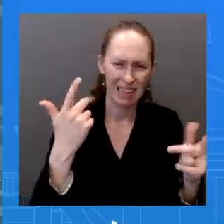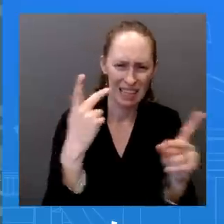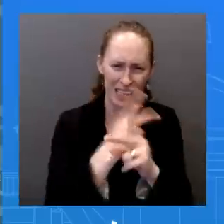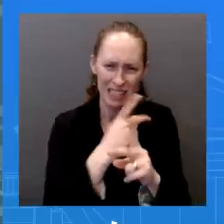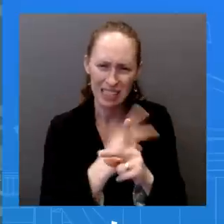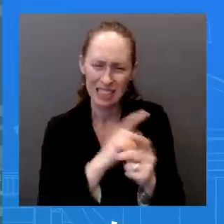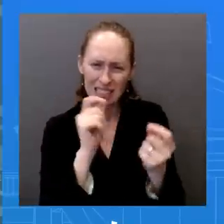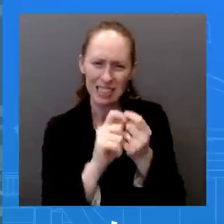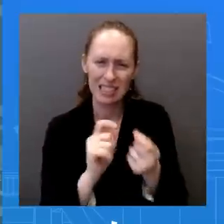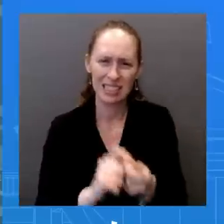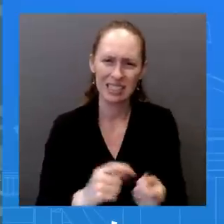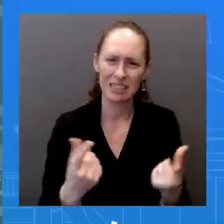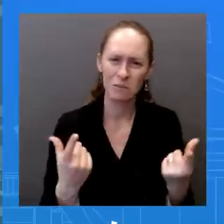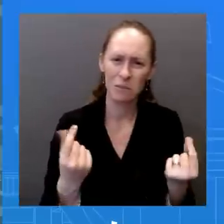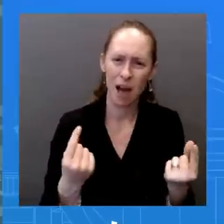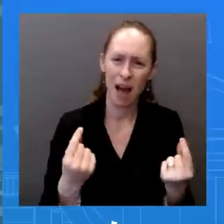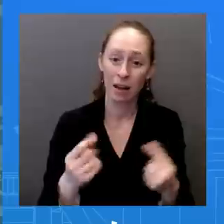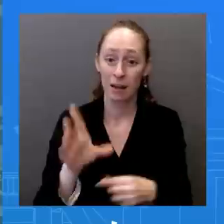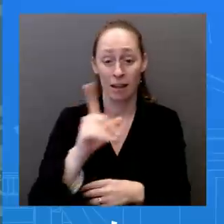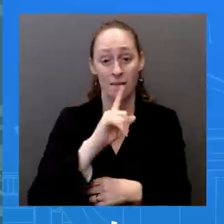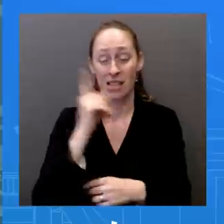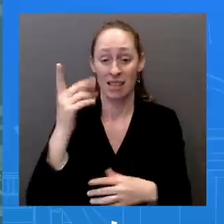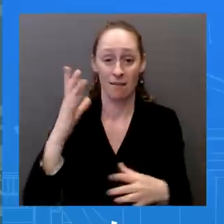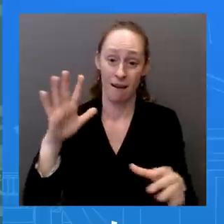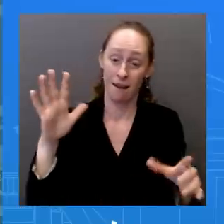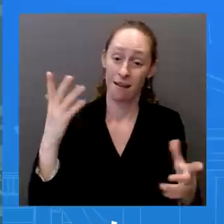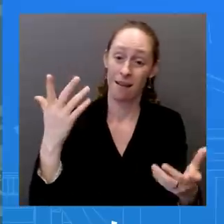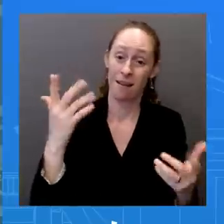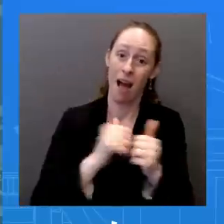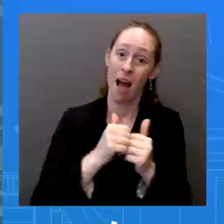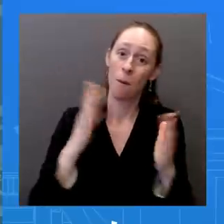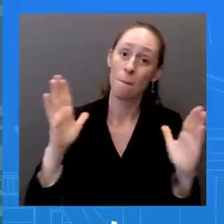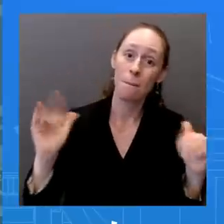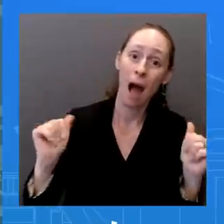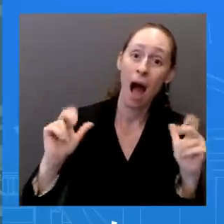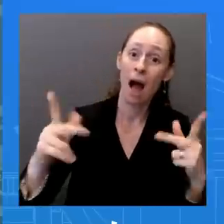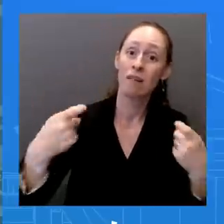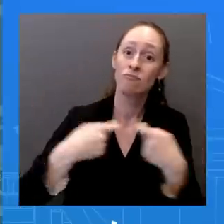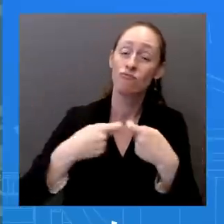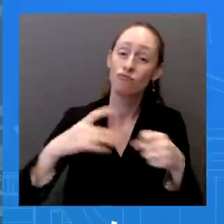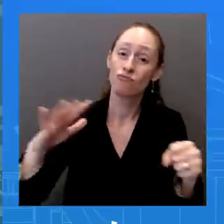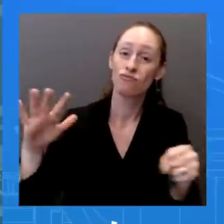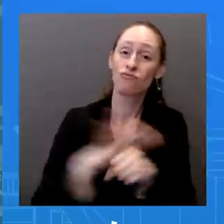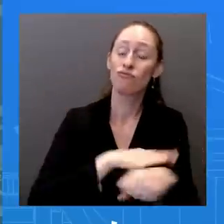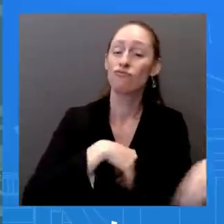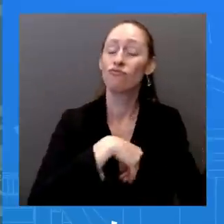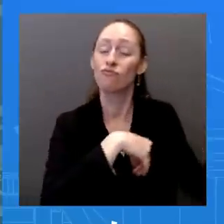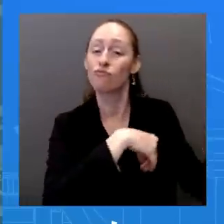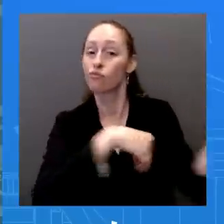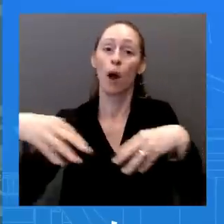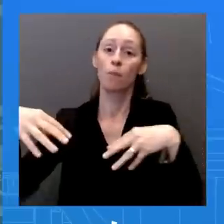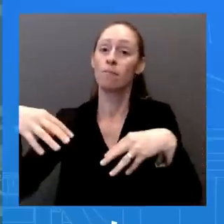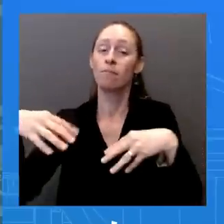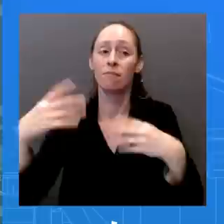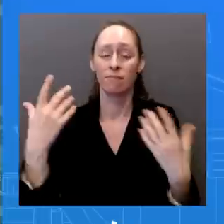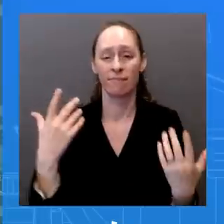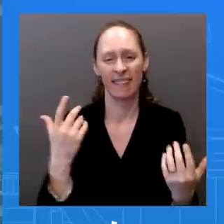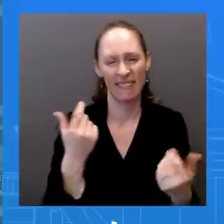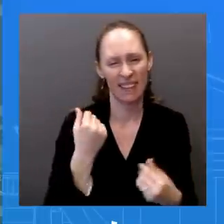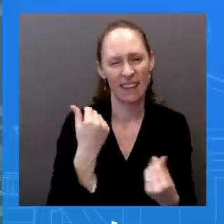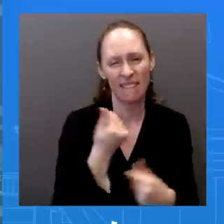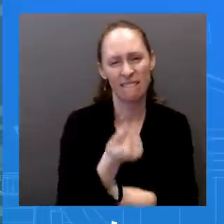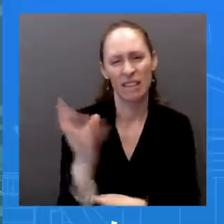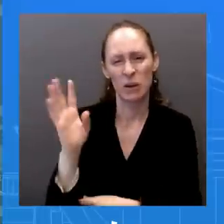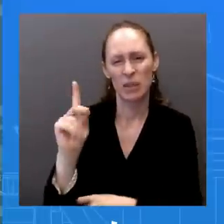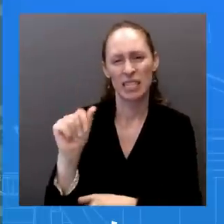several days. But on anything specific to that and the power and the restoration, definitely would refer you back to Department of